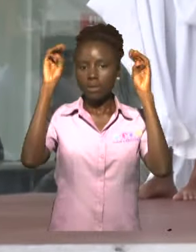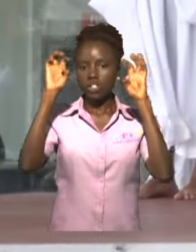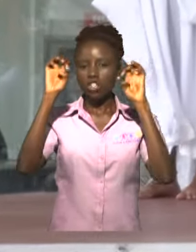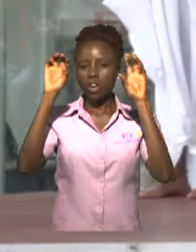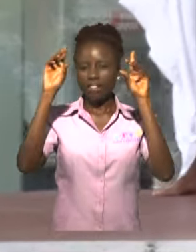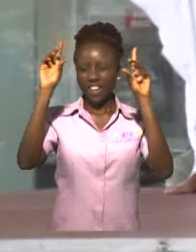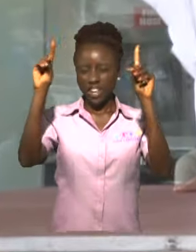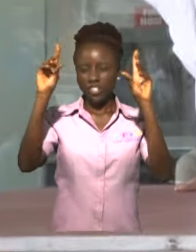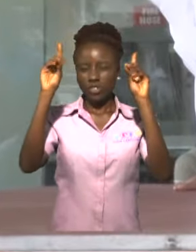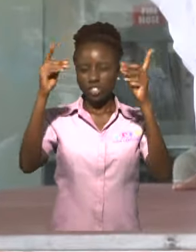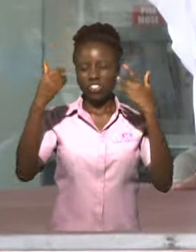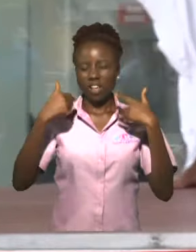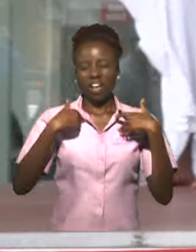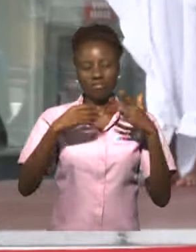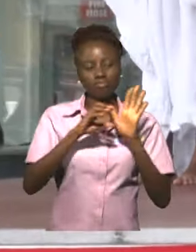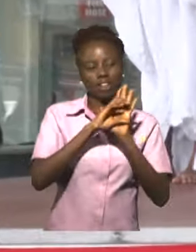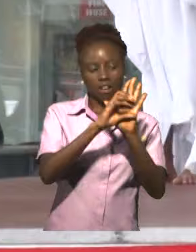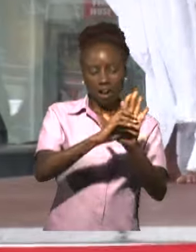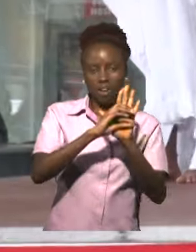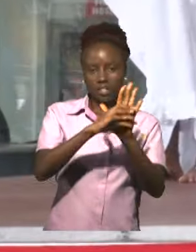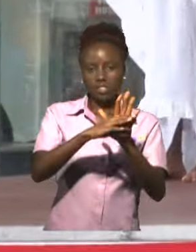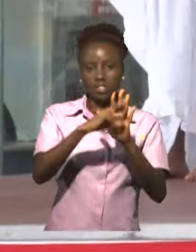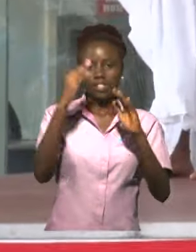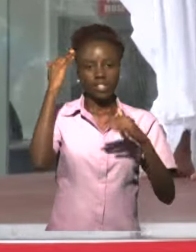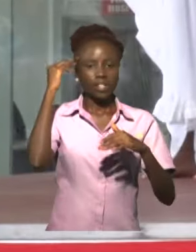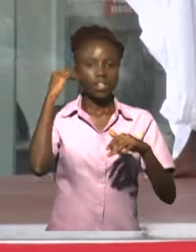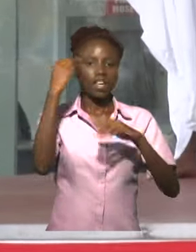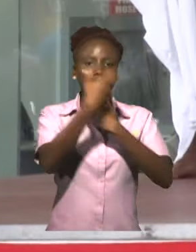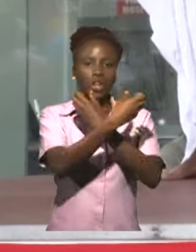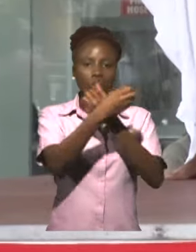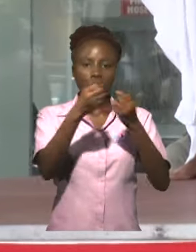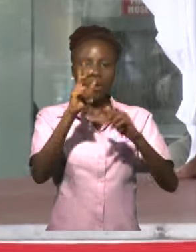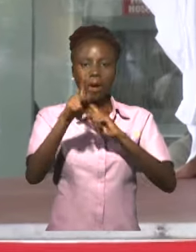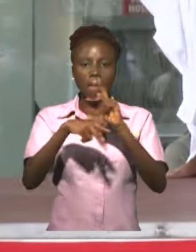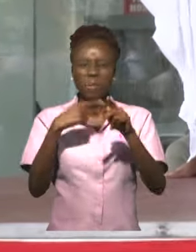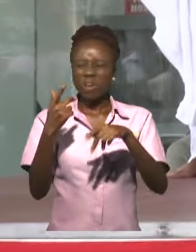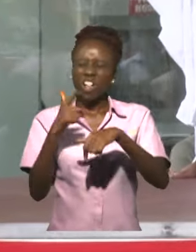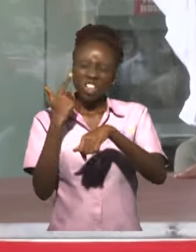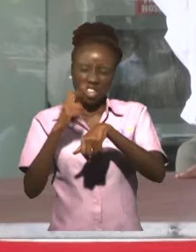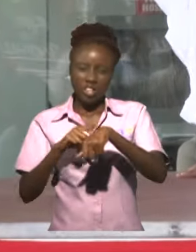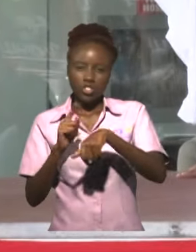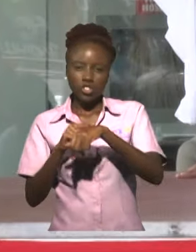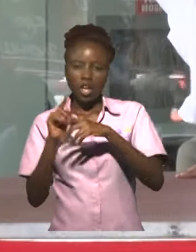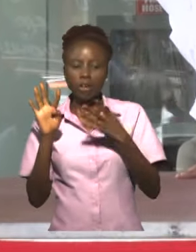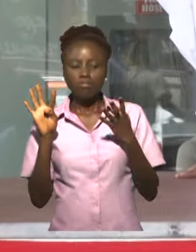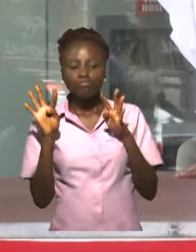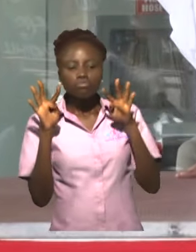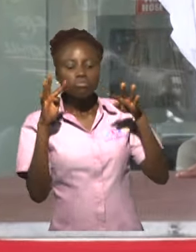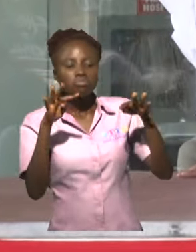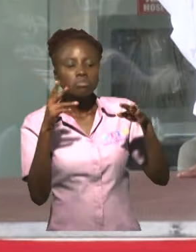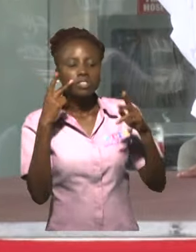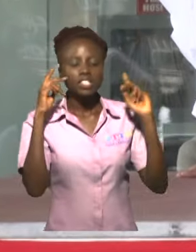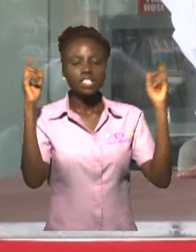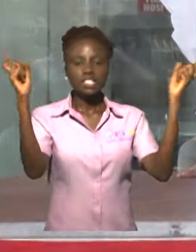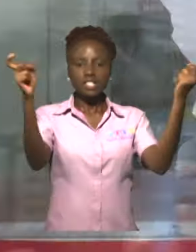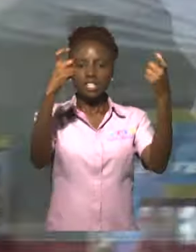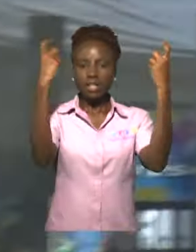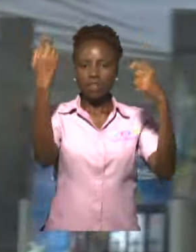the Pavers concert series. Students beckoned spectators on their lunchtime break to come celebrate Republic